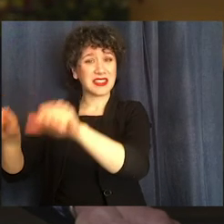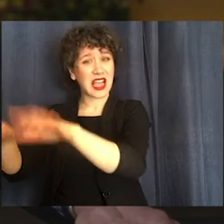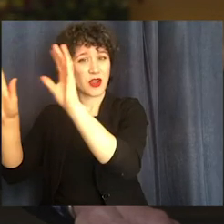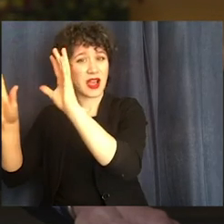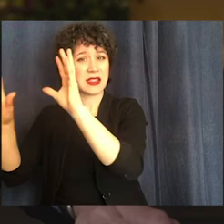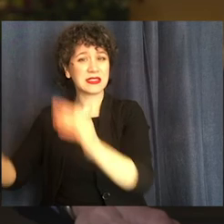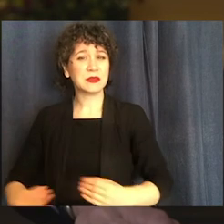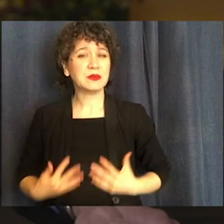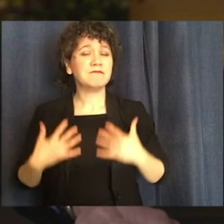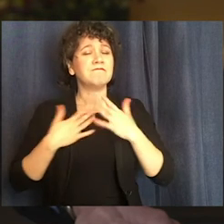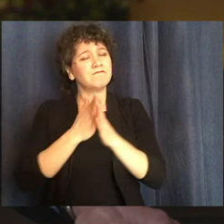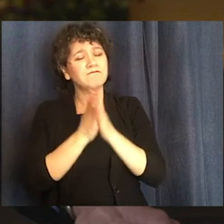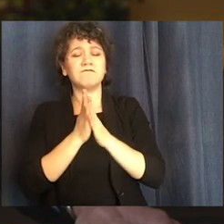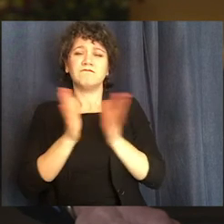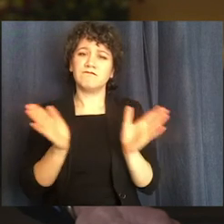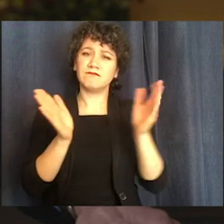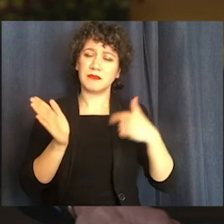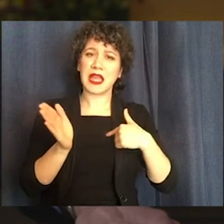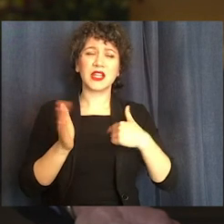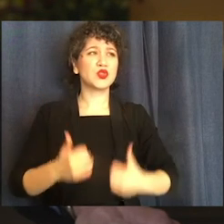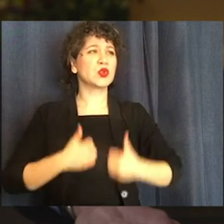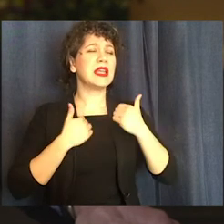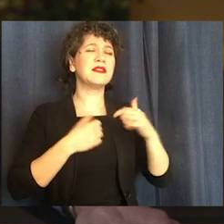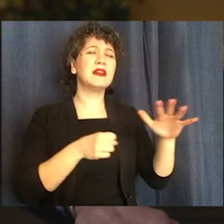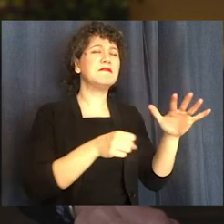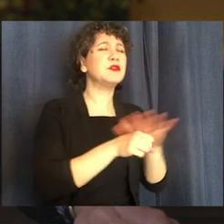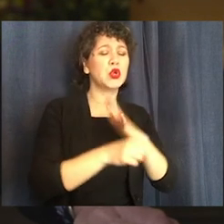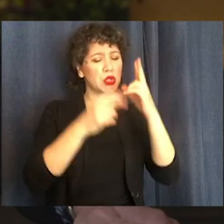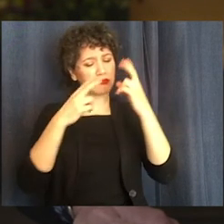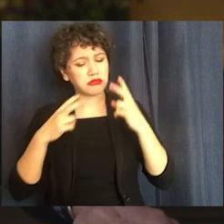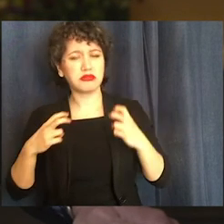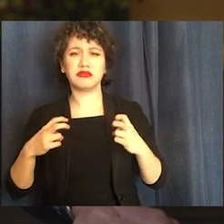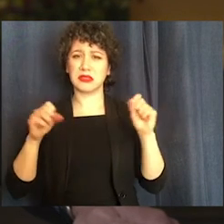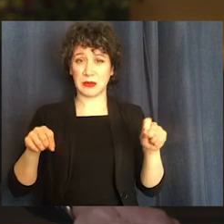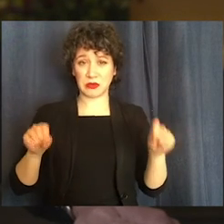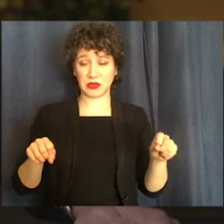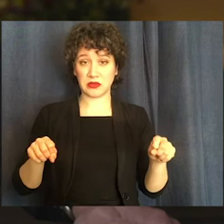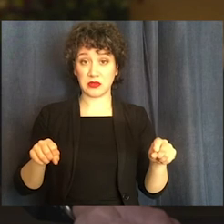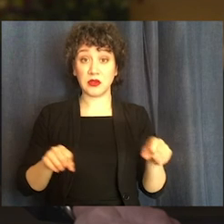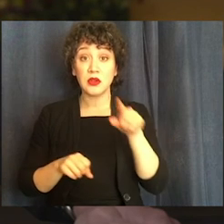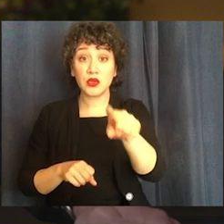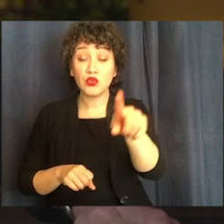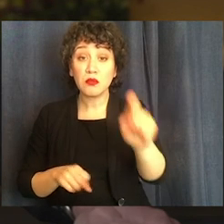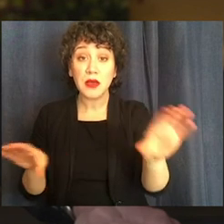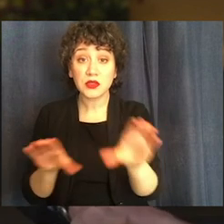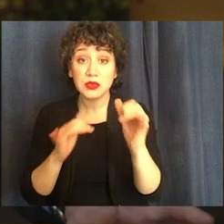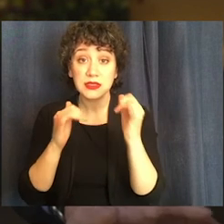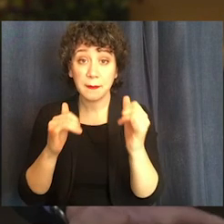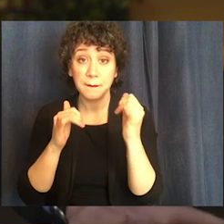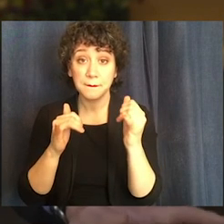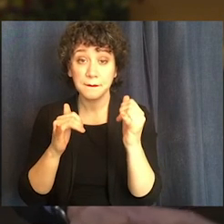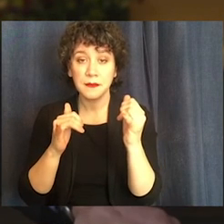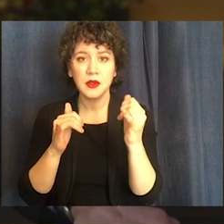same. But not for the same reasons I do. You must live your life for you, for reasons